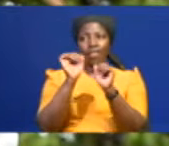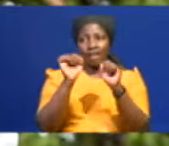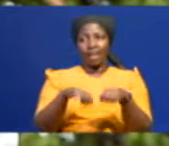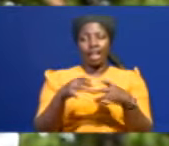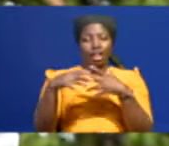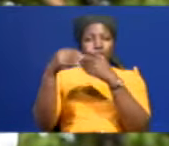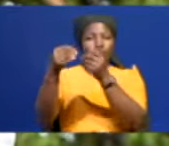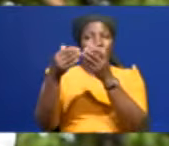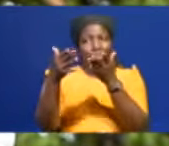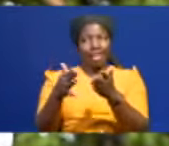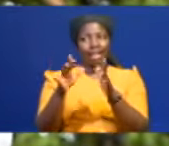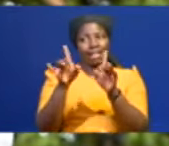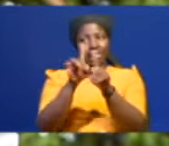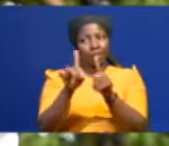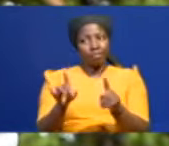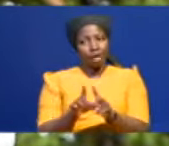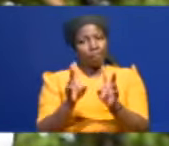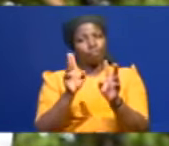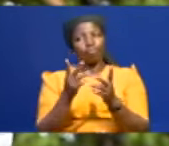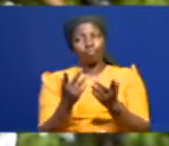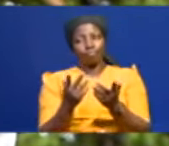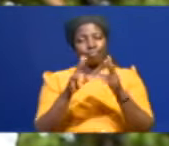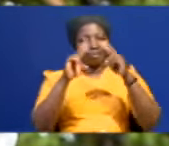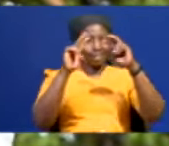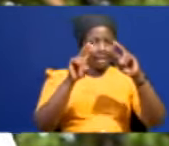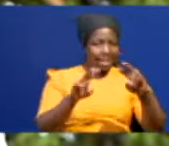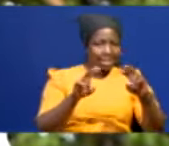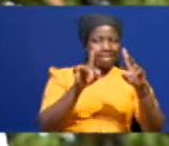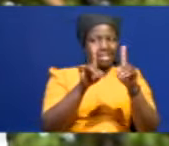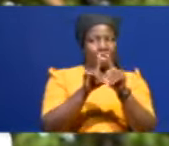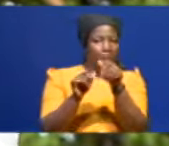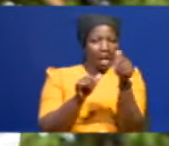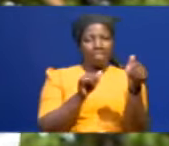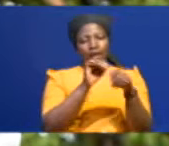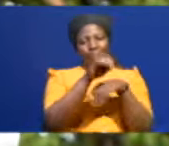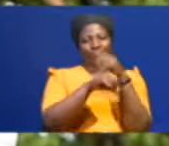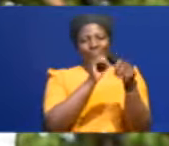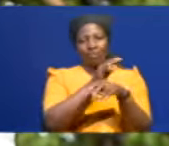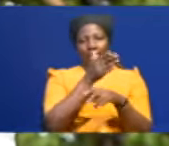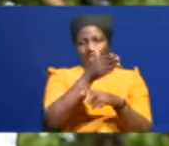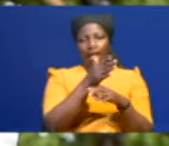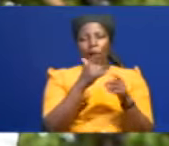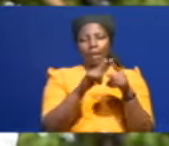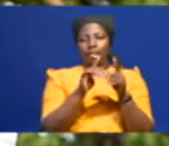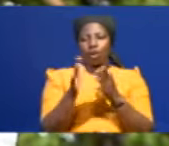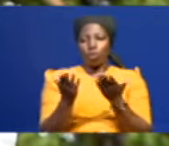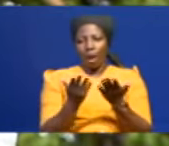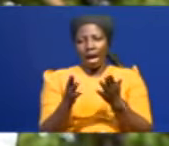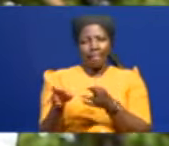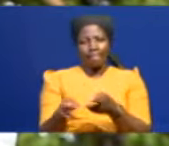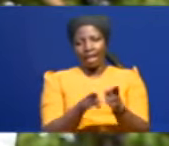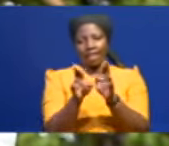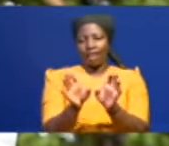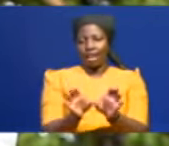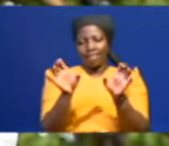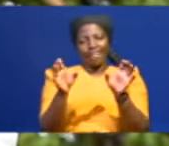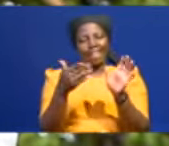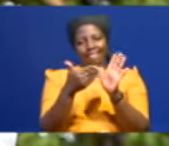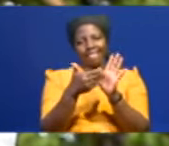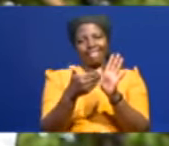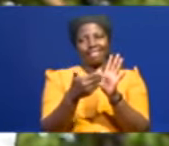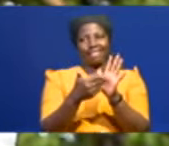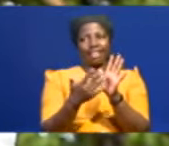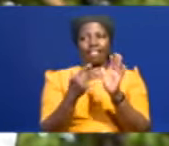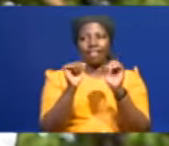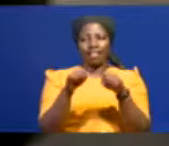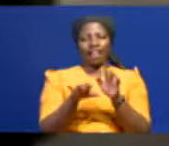and just look it up. Apart from other films that are there, Where the River Divides is there, and